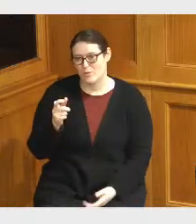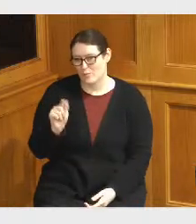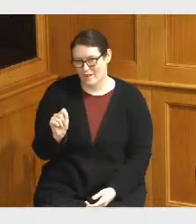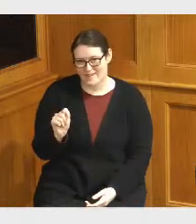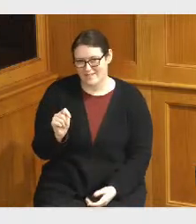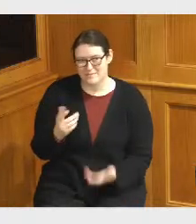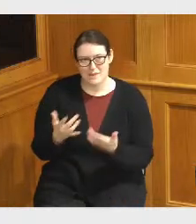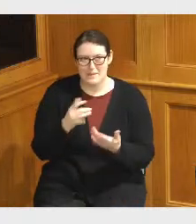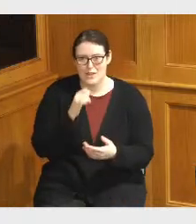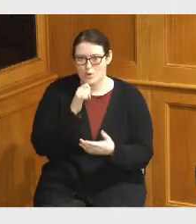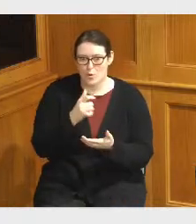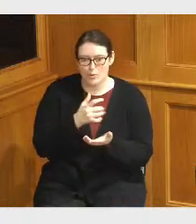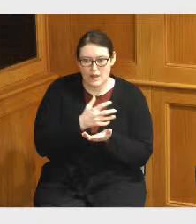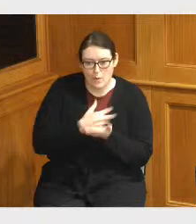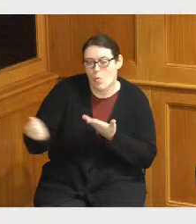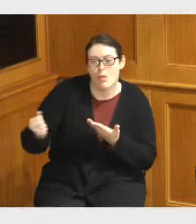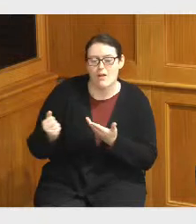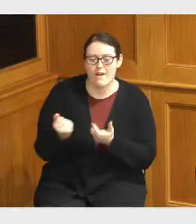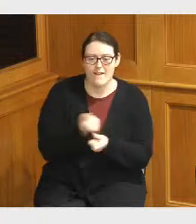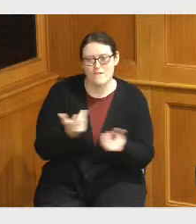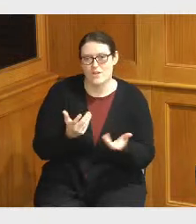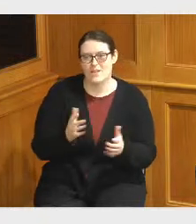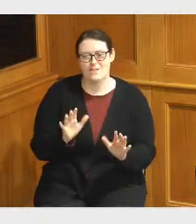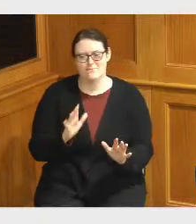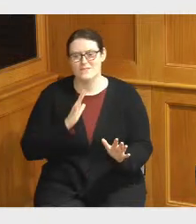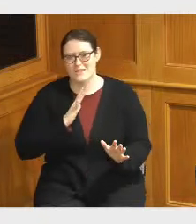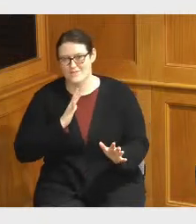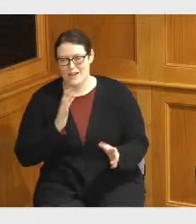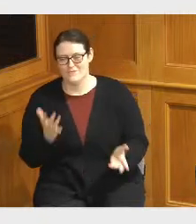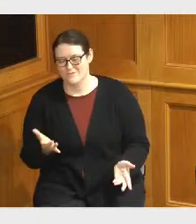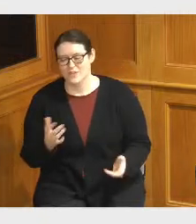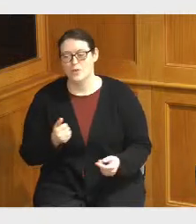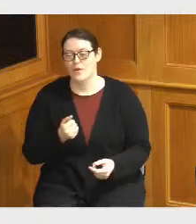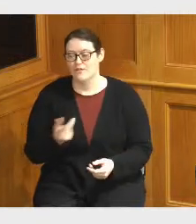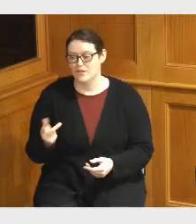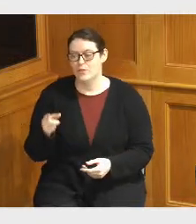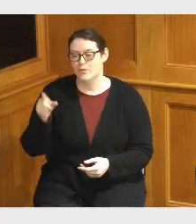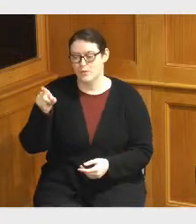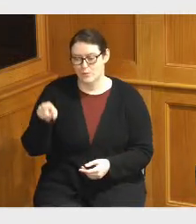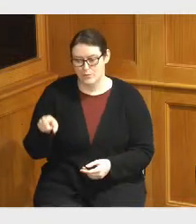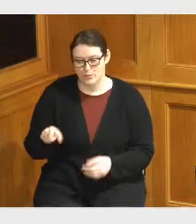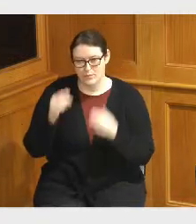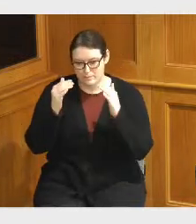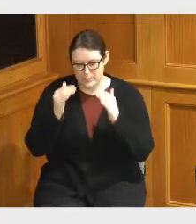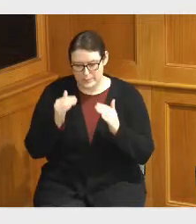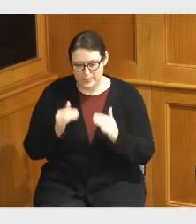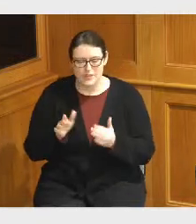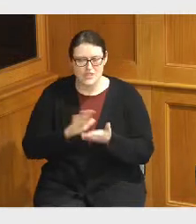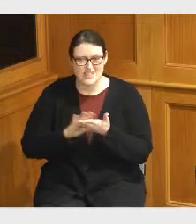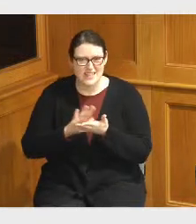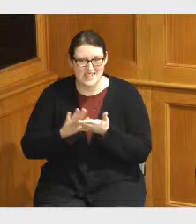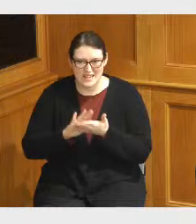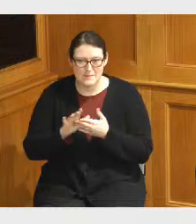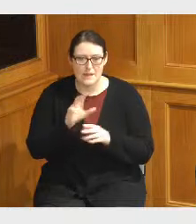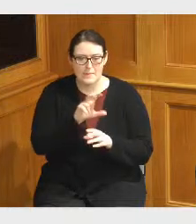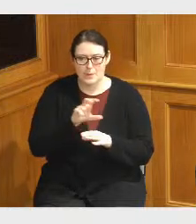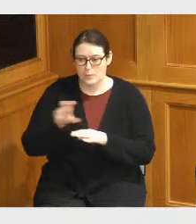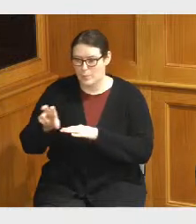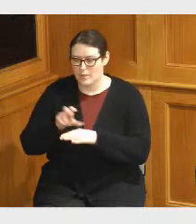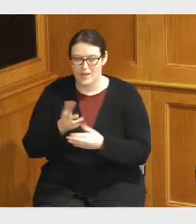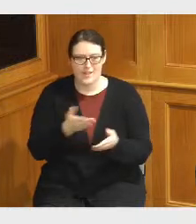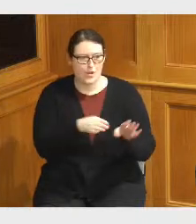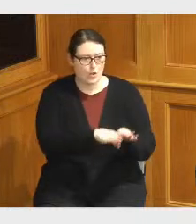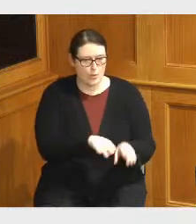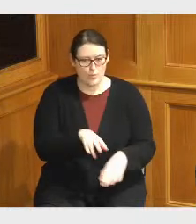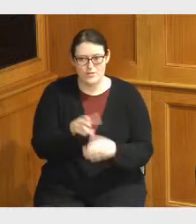not spend all that they applied for or the agreement was for. So several of these line items are just cleaning those up and closing those grants